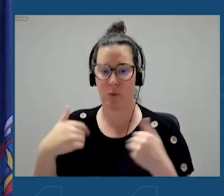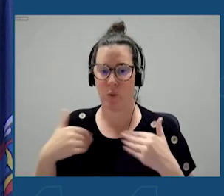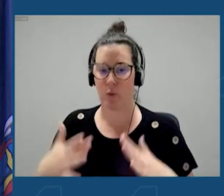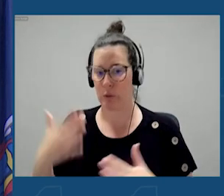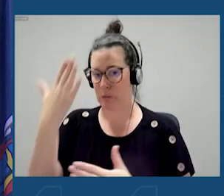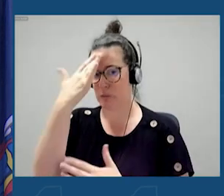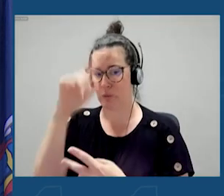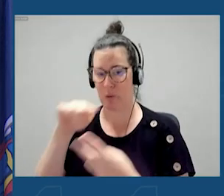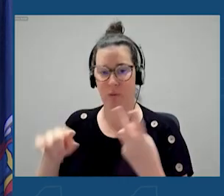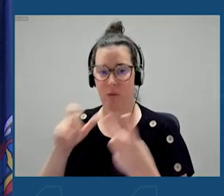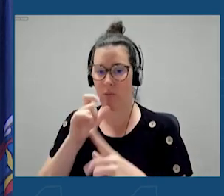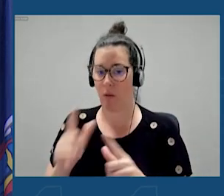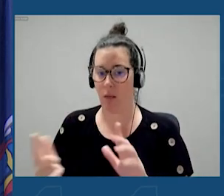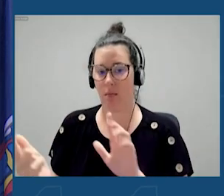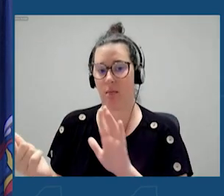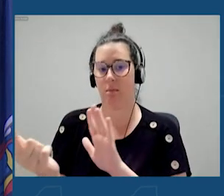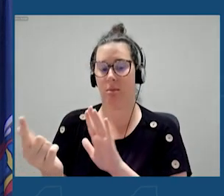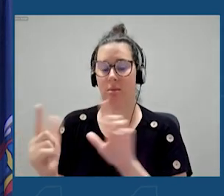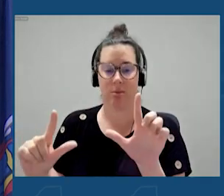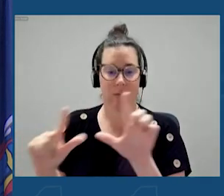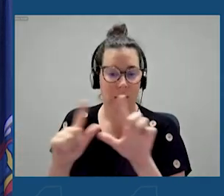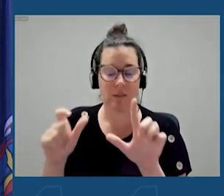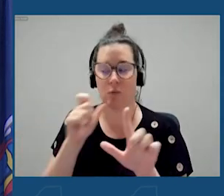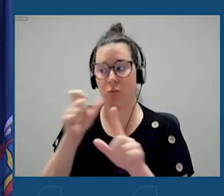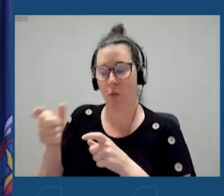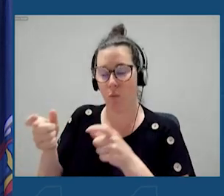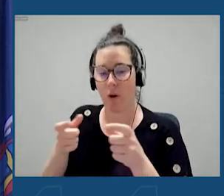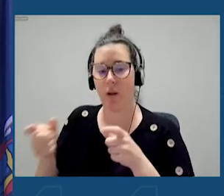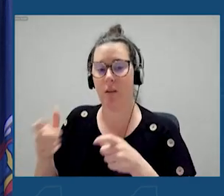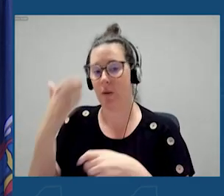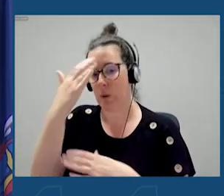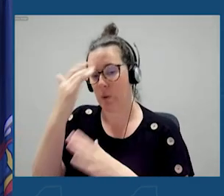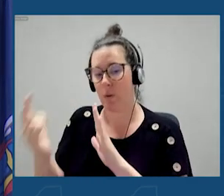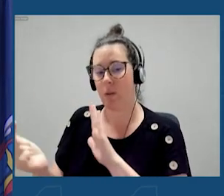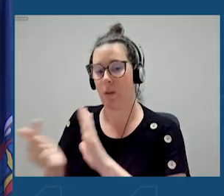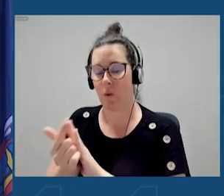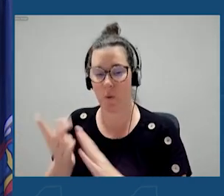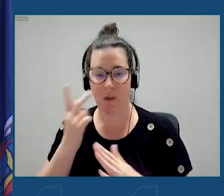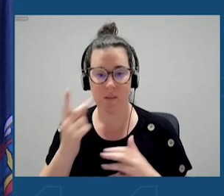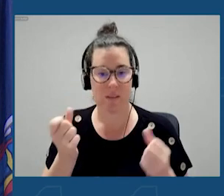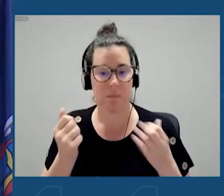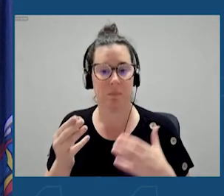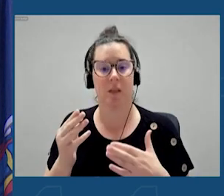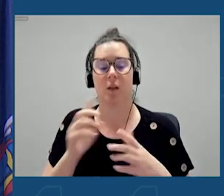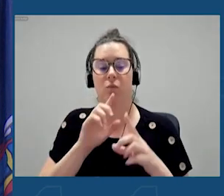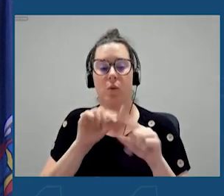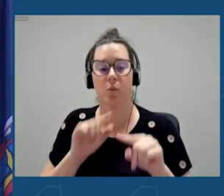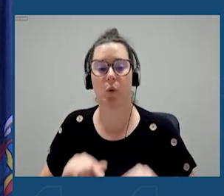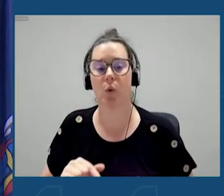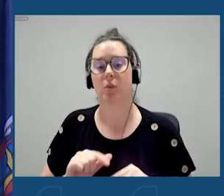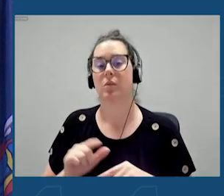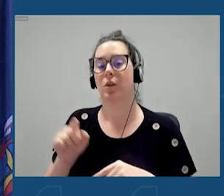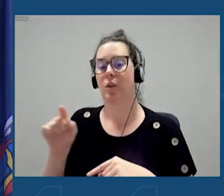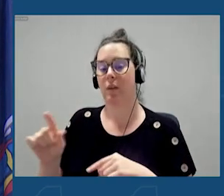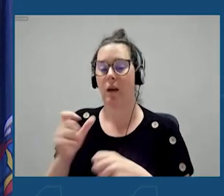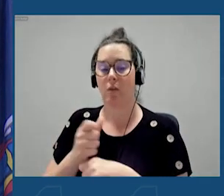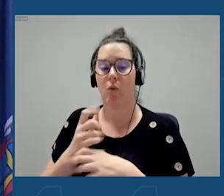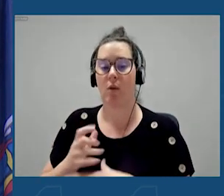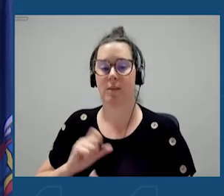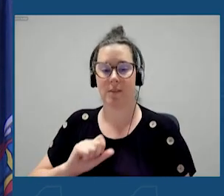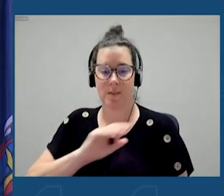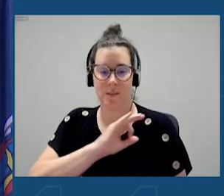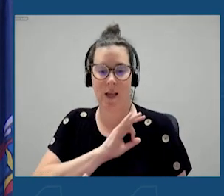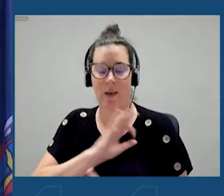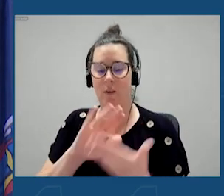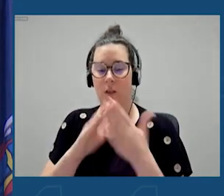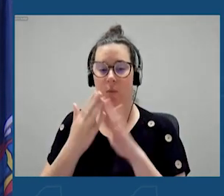unregulated operations. We have all seen multiple media reports about how unlicensed operators are putting their staff and our communities at risk